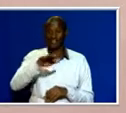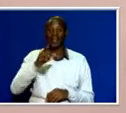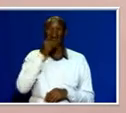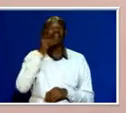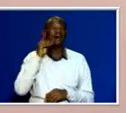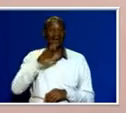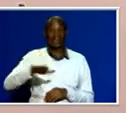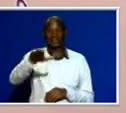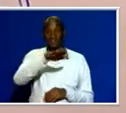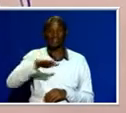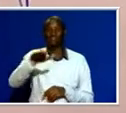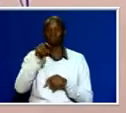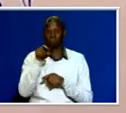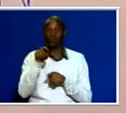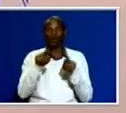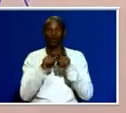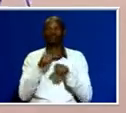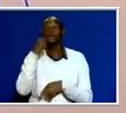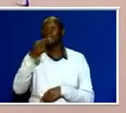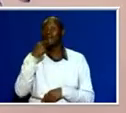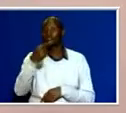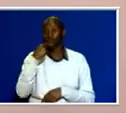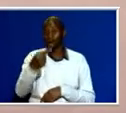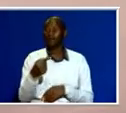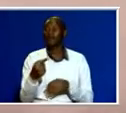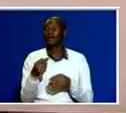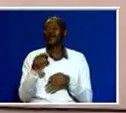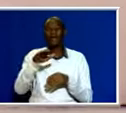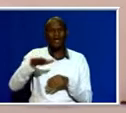areas. I believe you have also mentioned